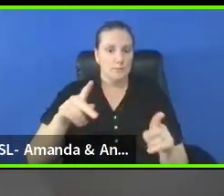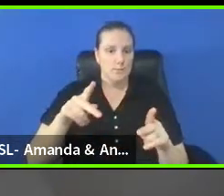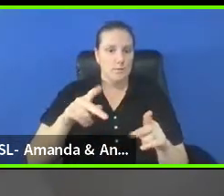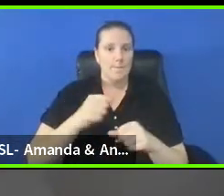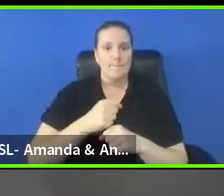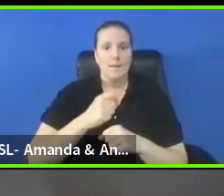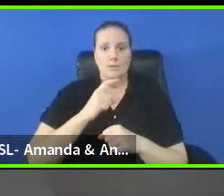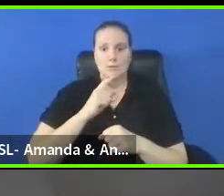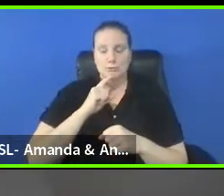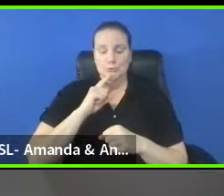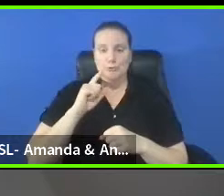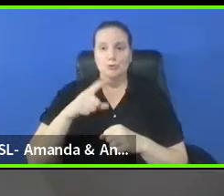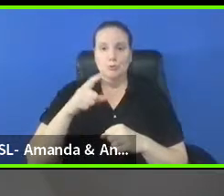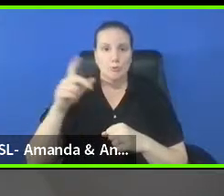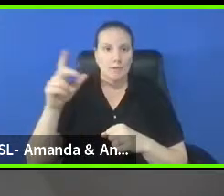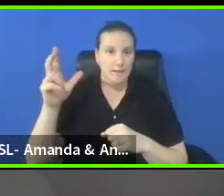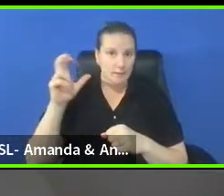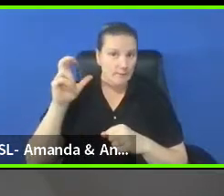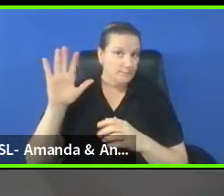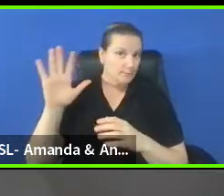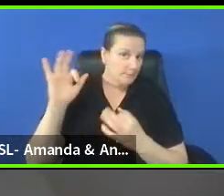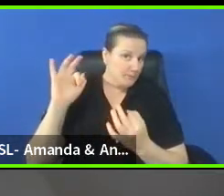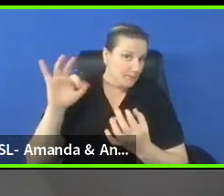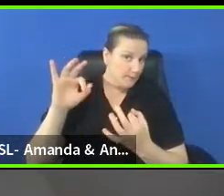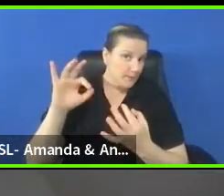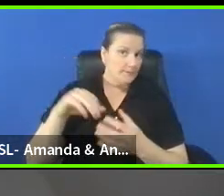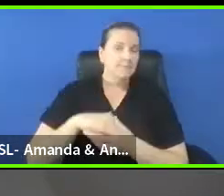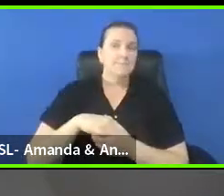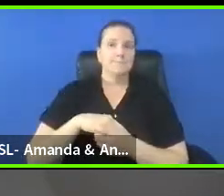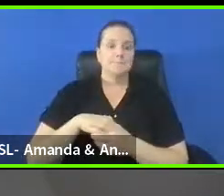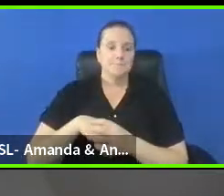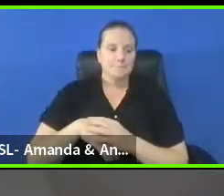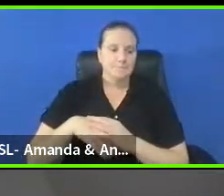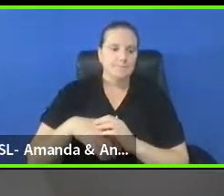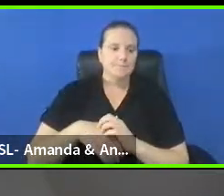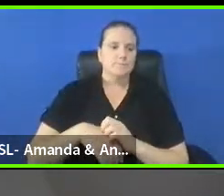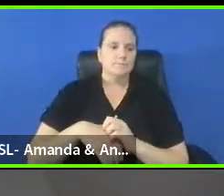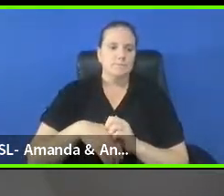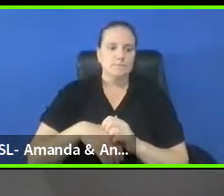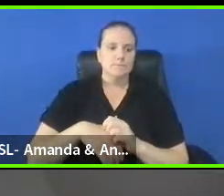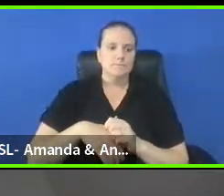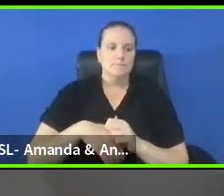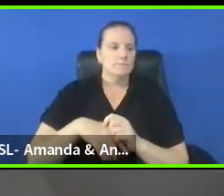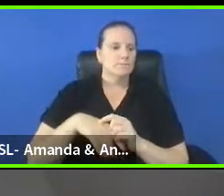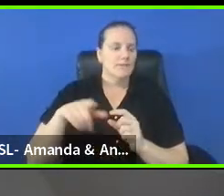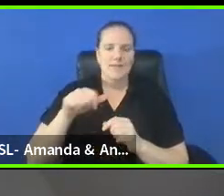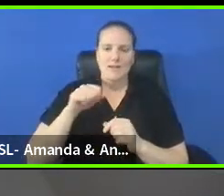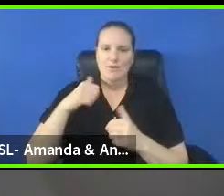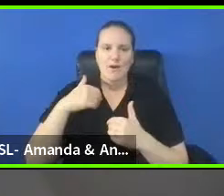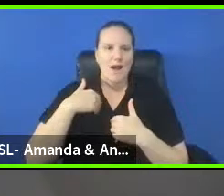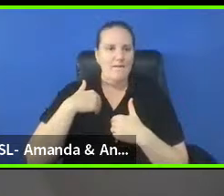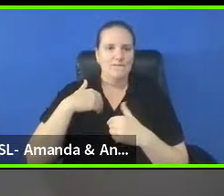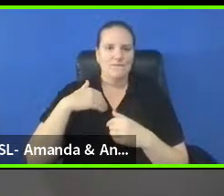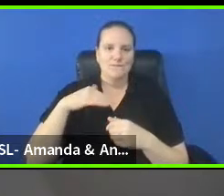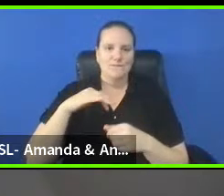sure that we are hearing their input. And even though they don't have a